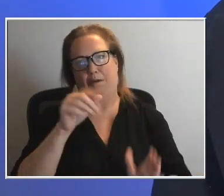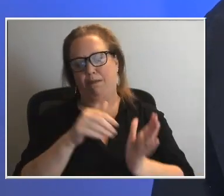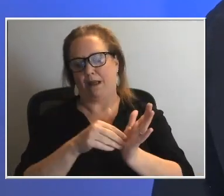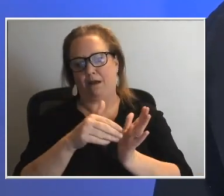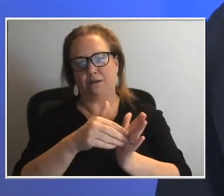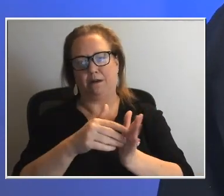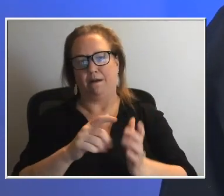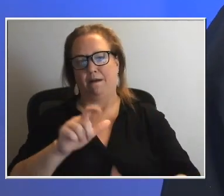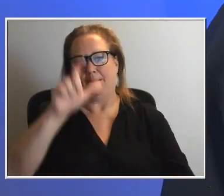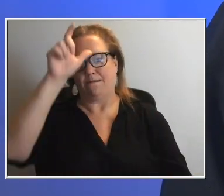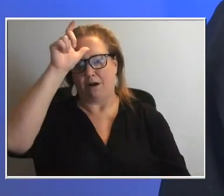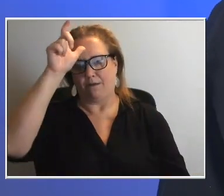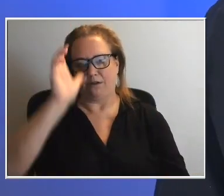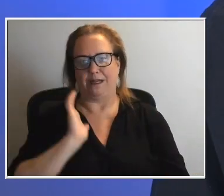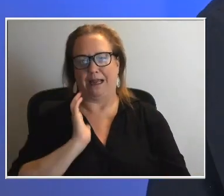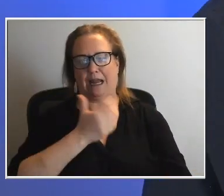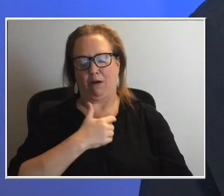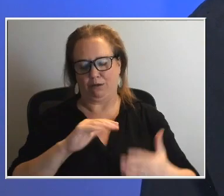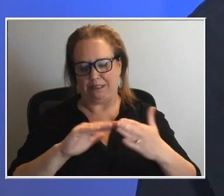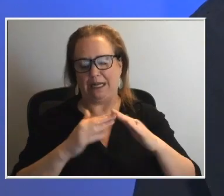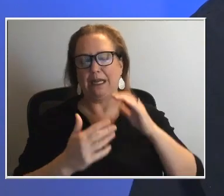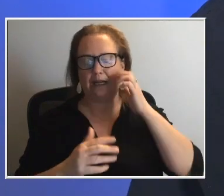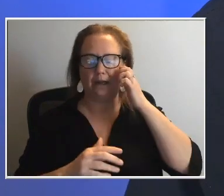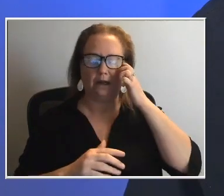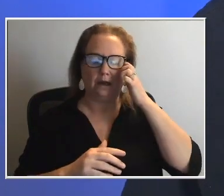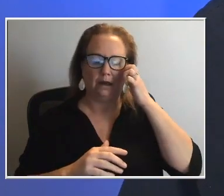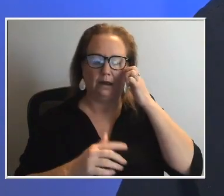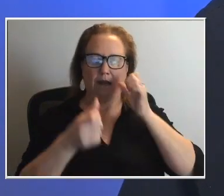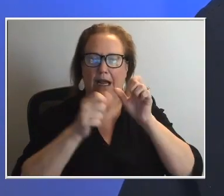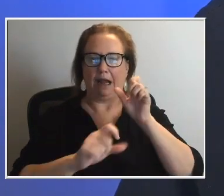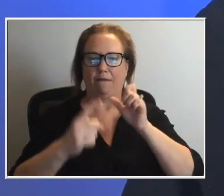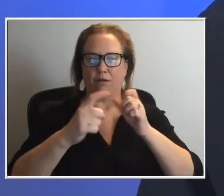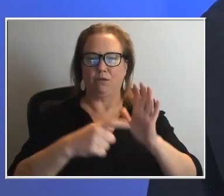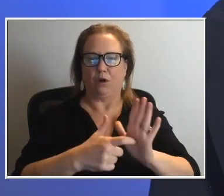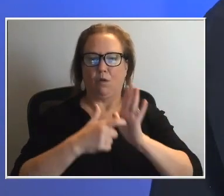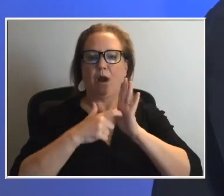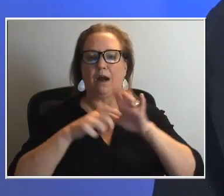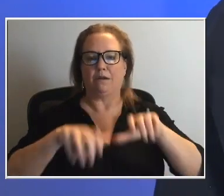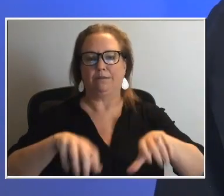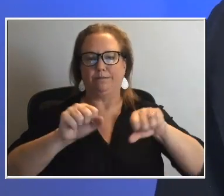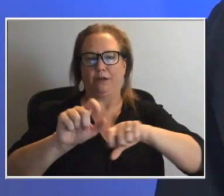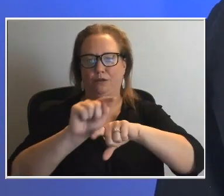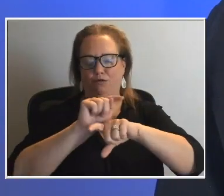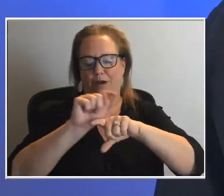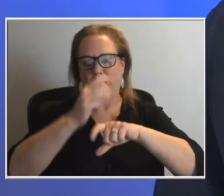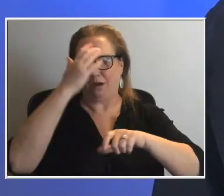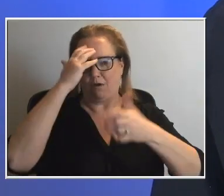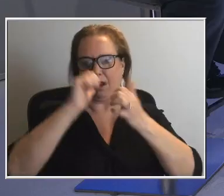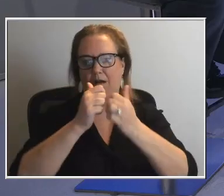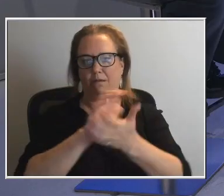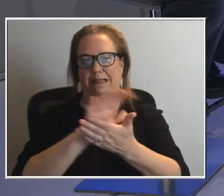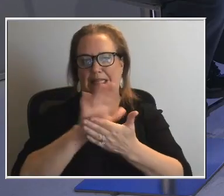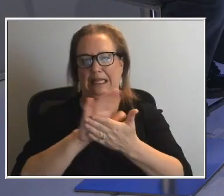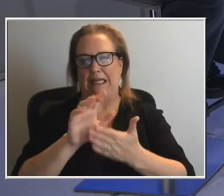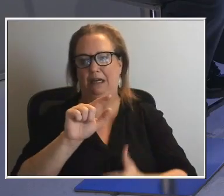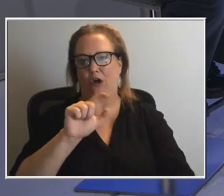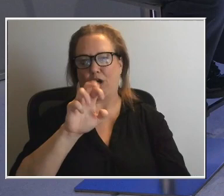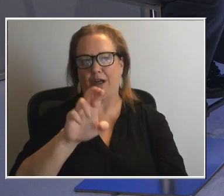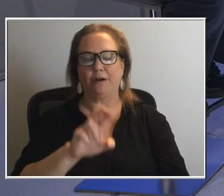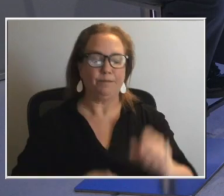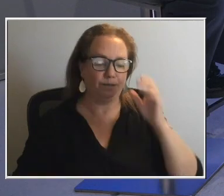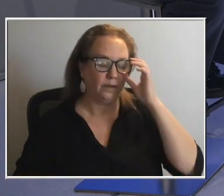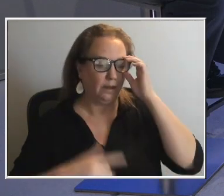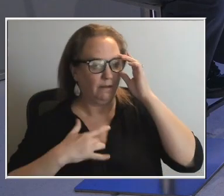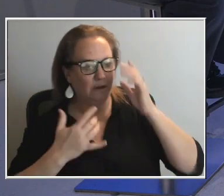firefighters in our city, and everybody's required to go through those trainings to know how to properly clean their gear. It's got to feel pretty good to know that you've turned